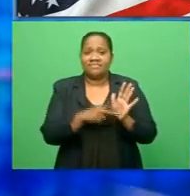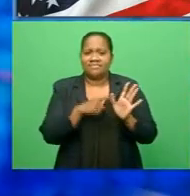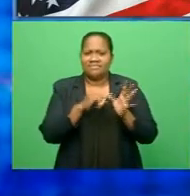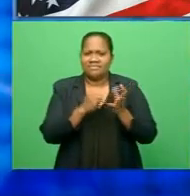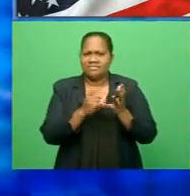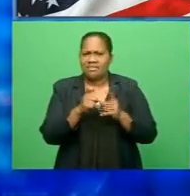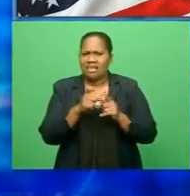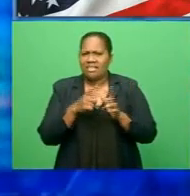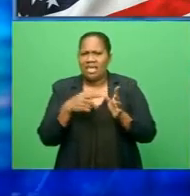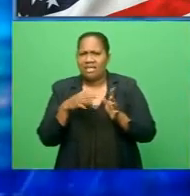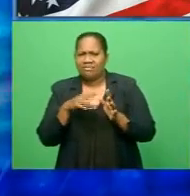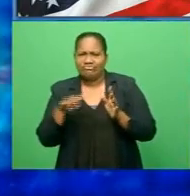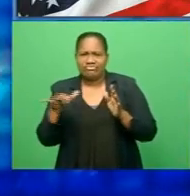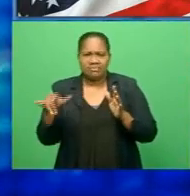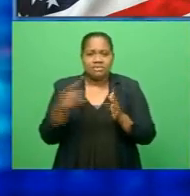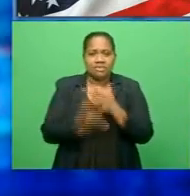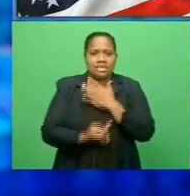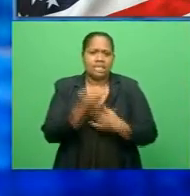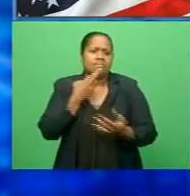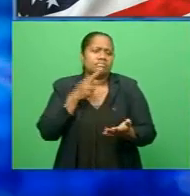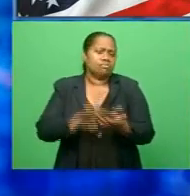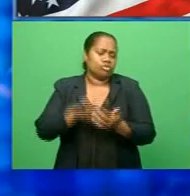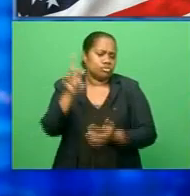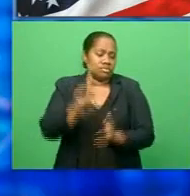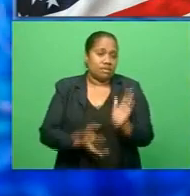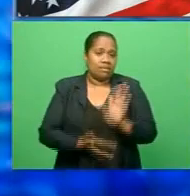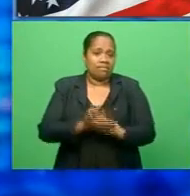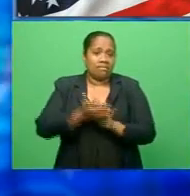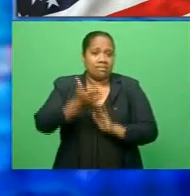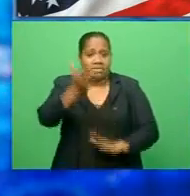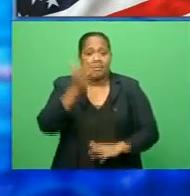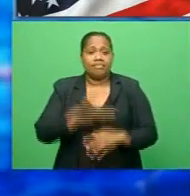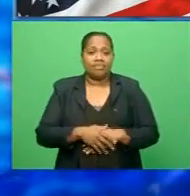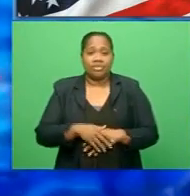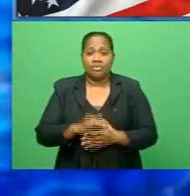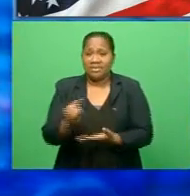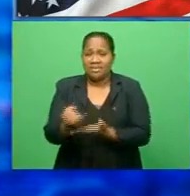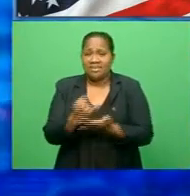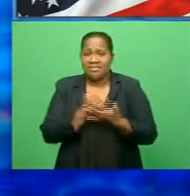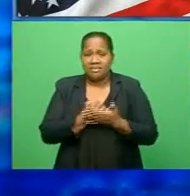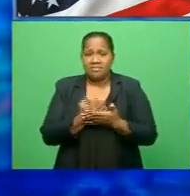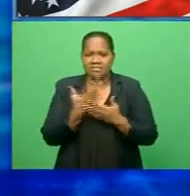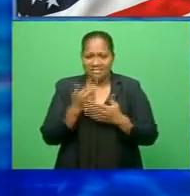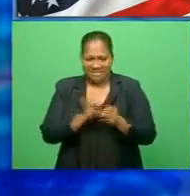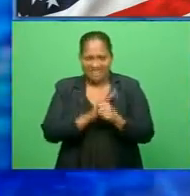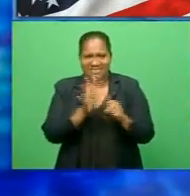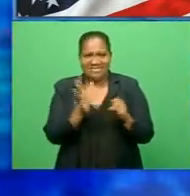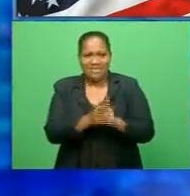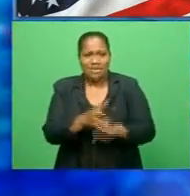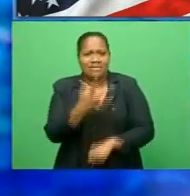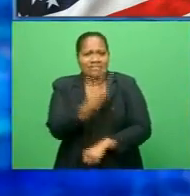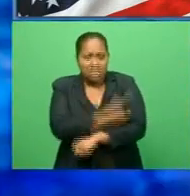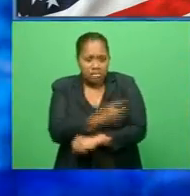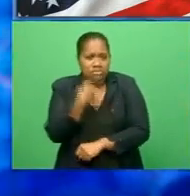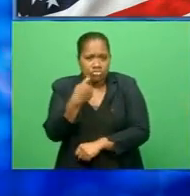composite indexes closed at record highs today, with investors betting a COVID-19 vaccine will be available soon and more confident about